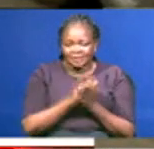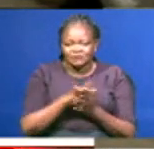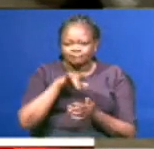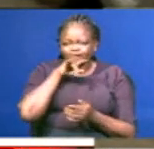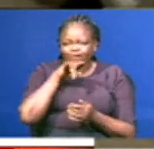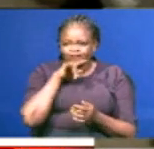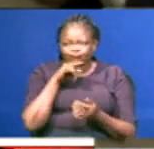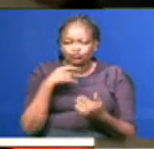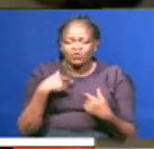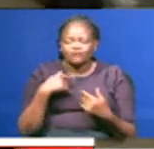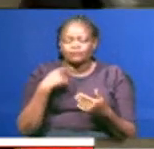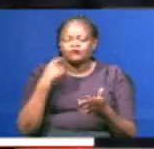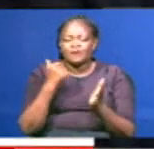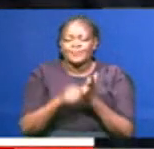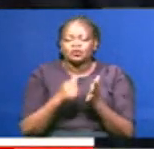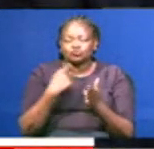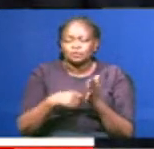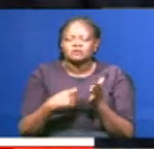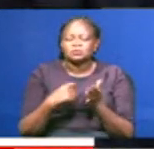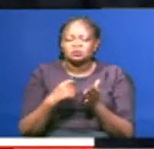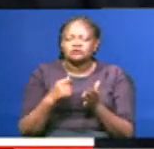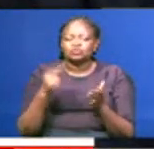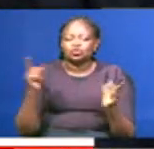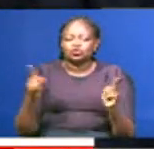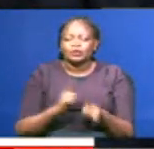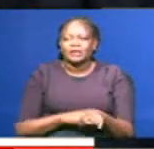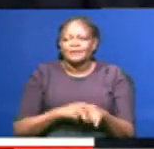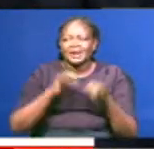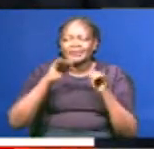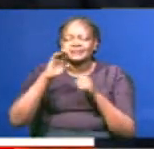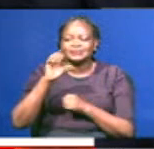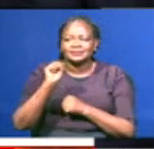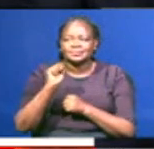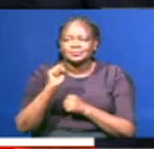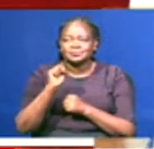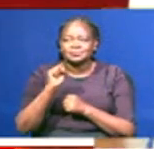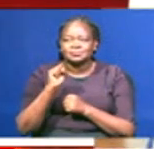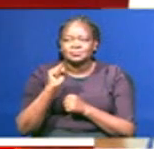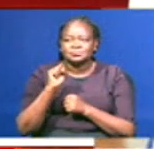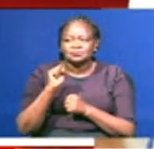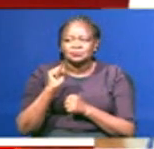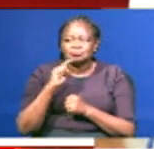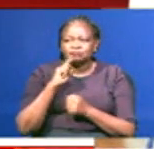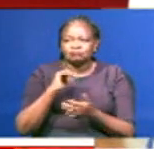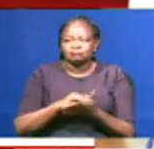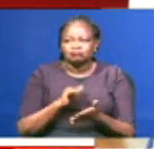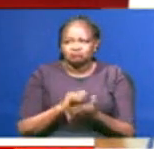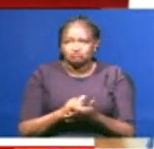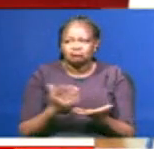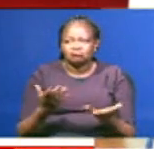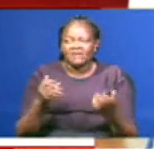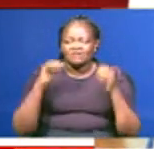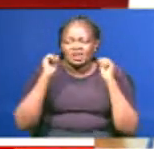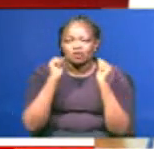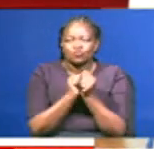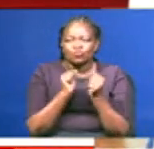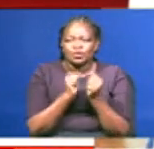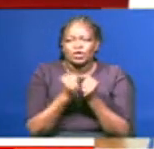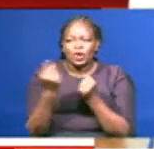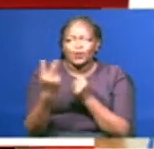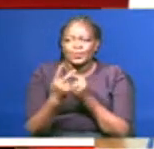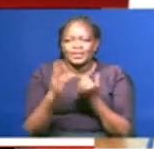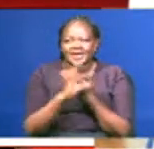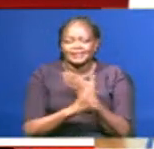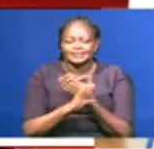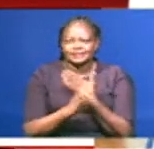maize prices in the short term. Agriculture Cabinet Secretary Mithika Linturi says they have reached an agreement with the two countries